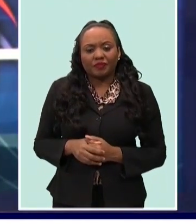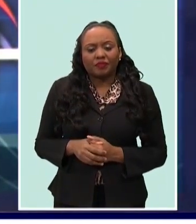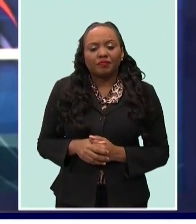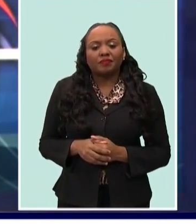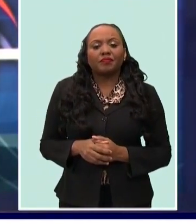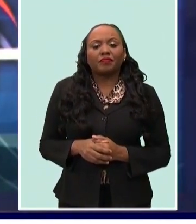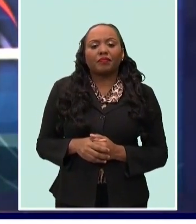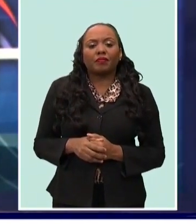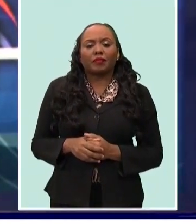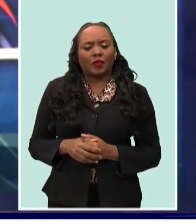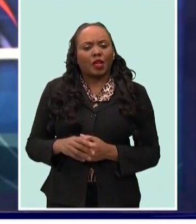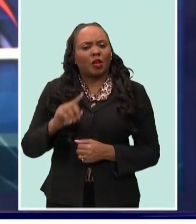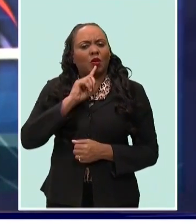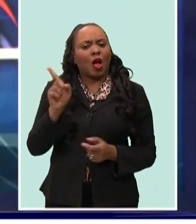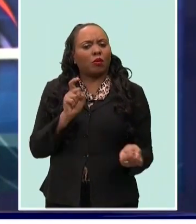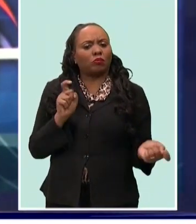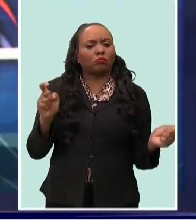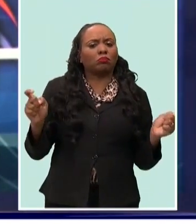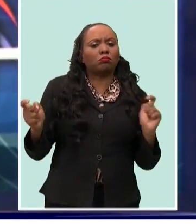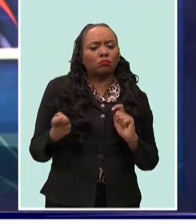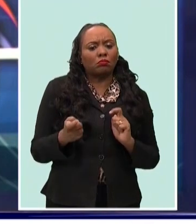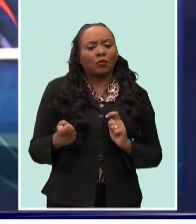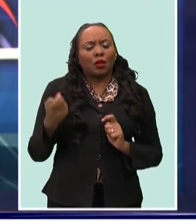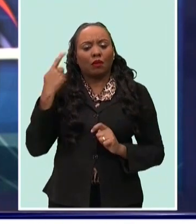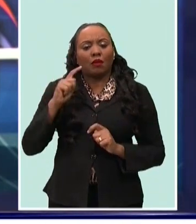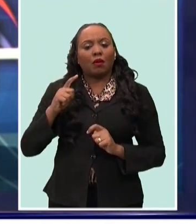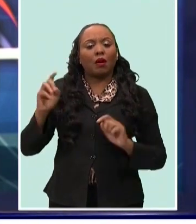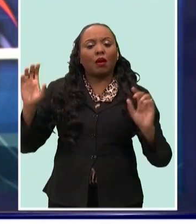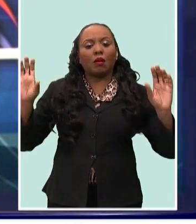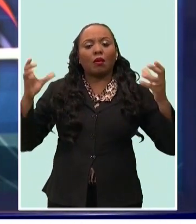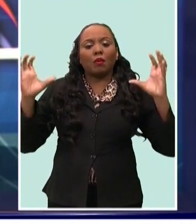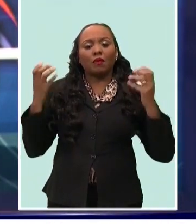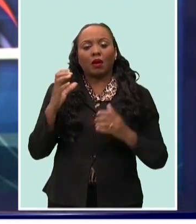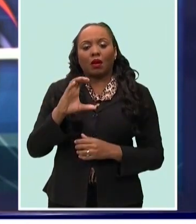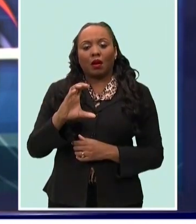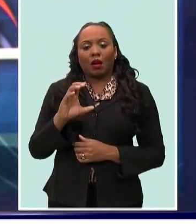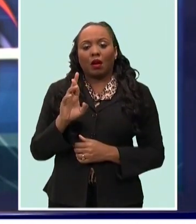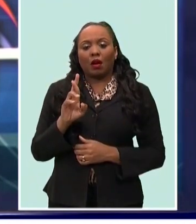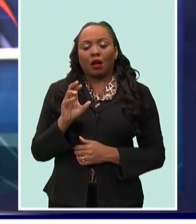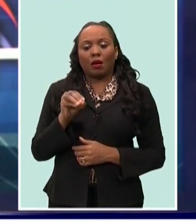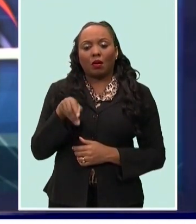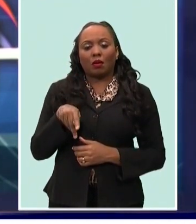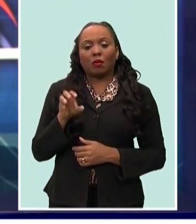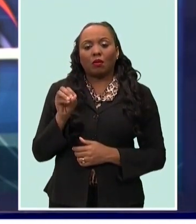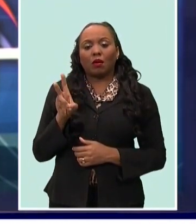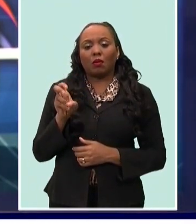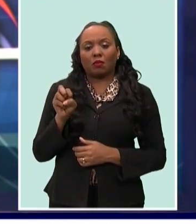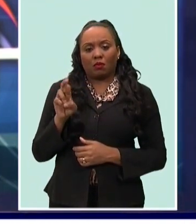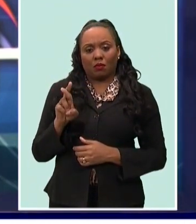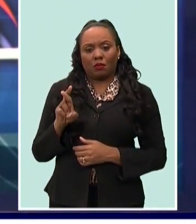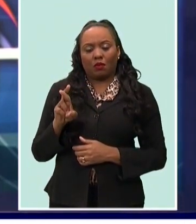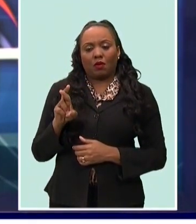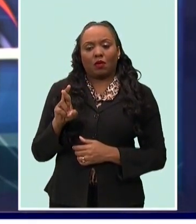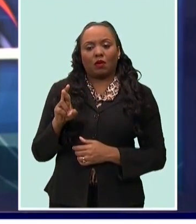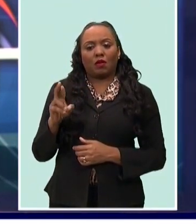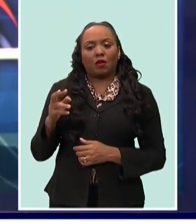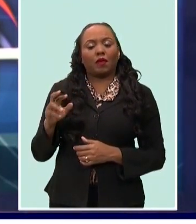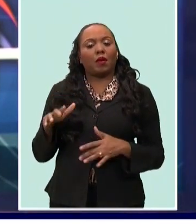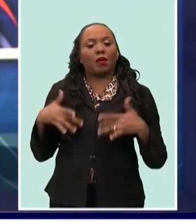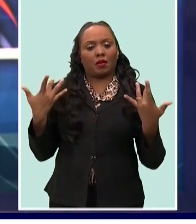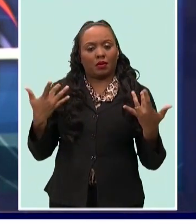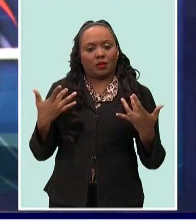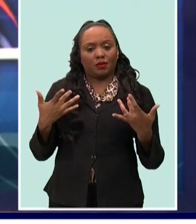significant changes have been made to one of the fastest growing events on the crop over calendar, the Yellow International Bashment Soca Monarch